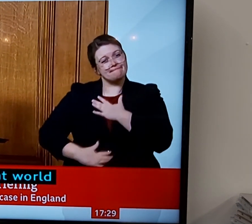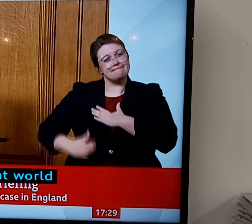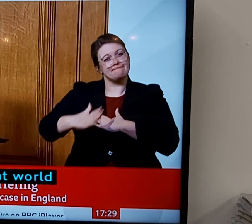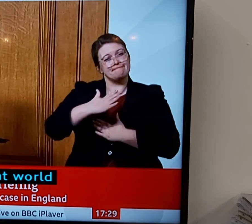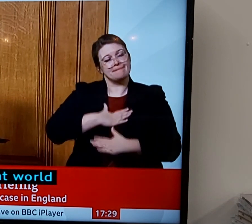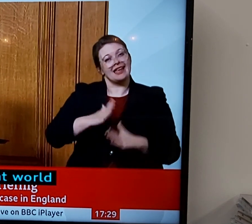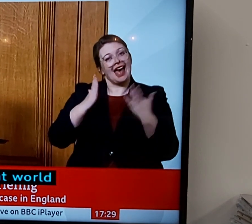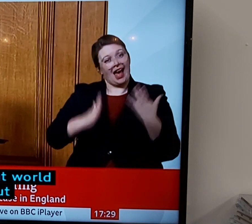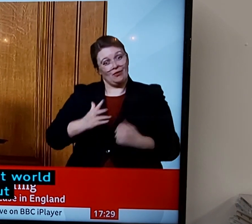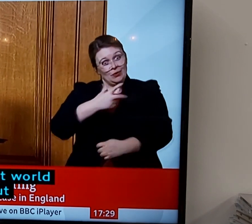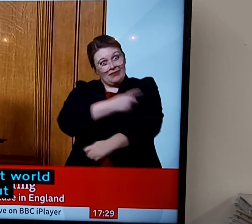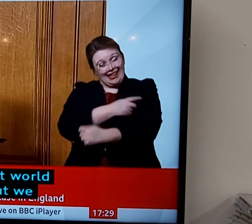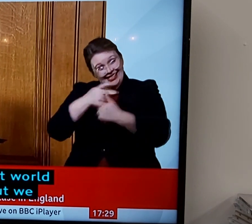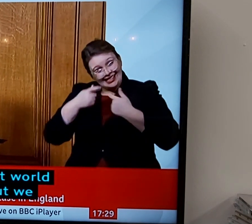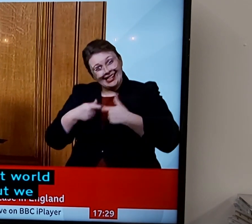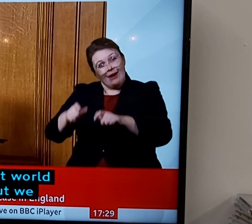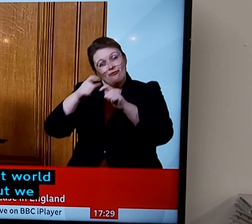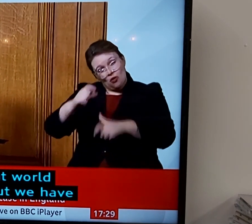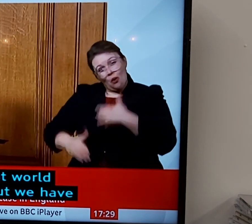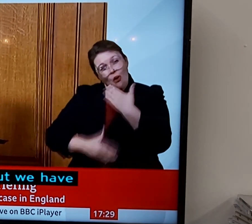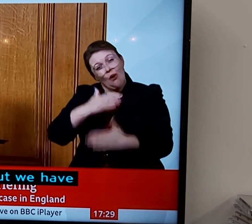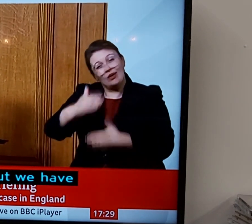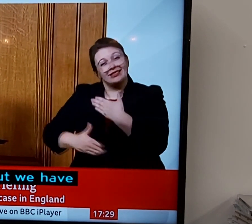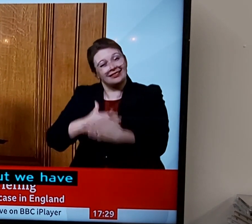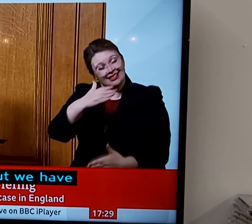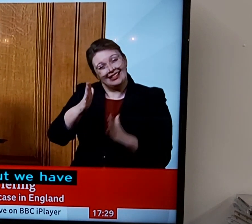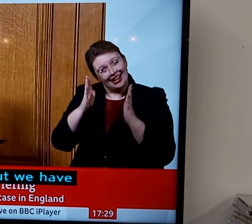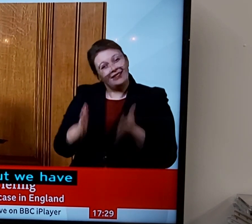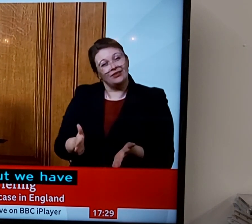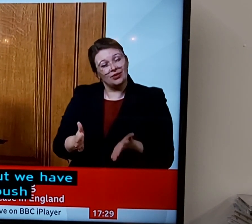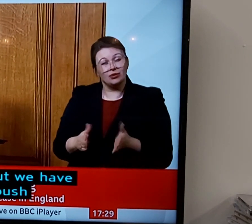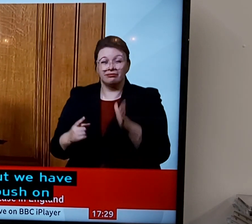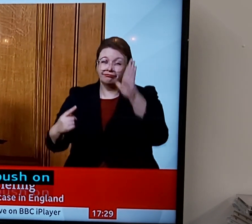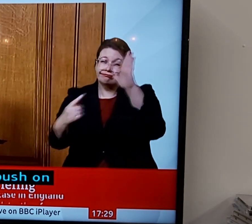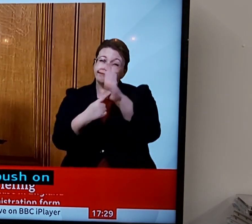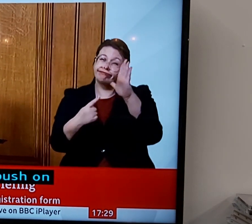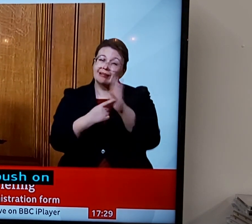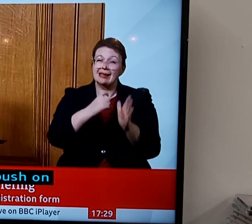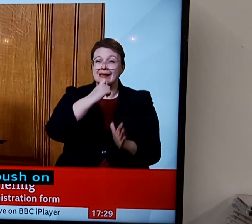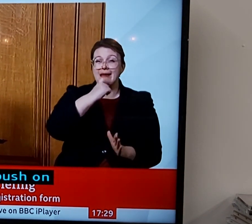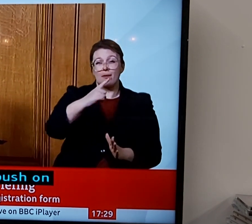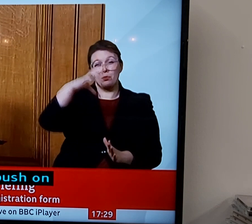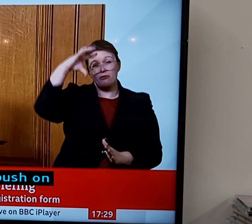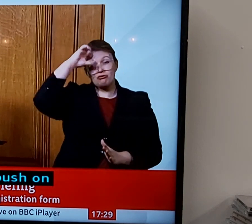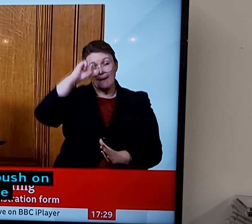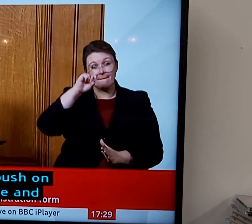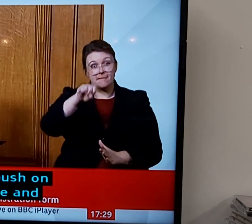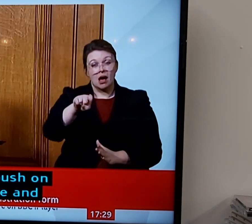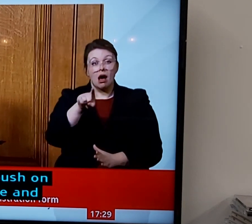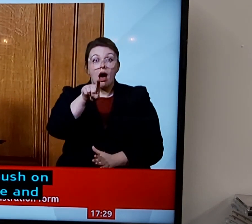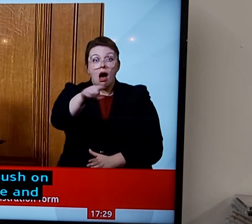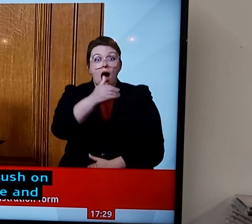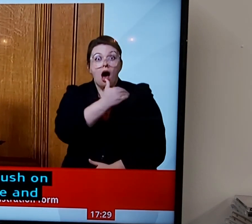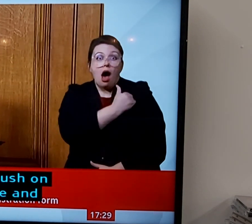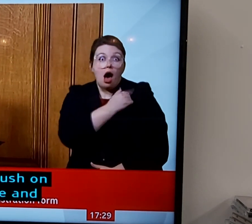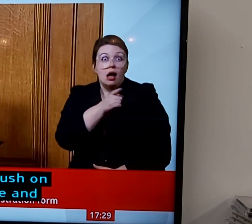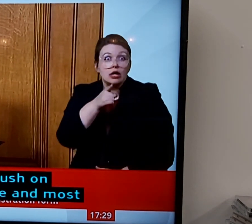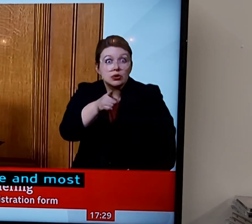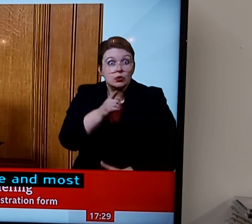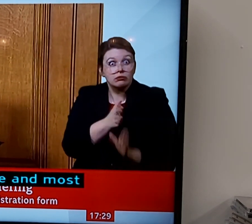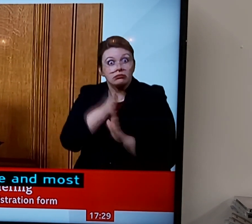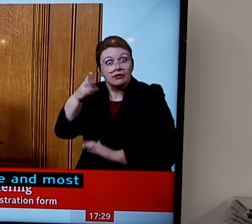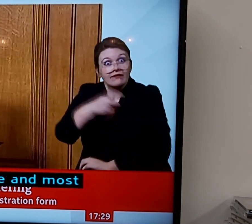vaccine programme, and most importantly, when you are called for your place in the vaccine queue,